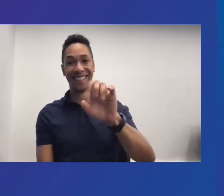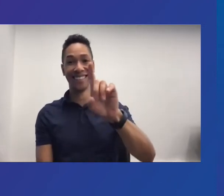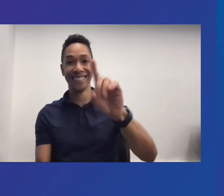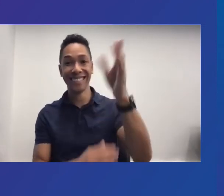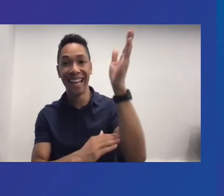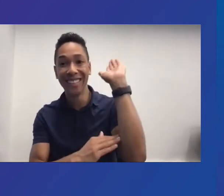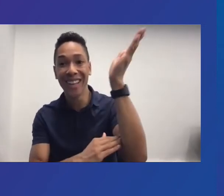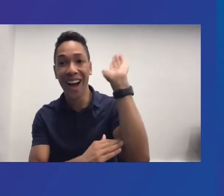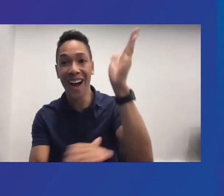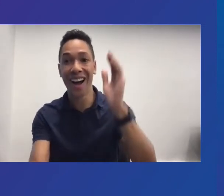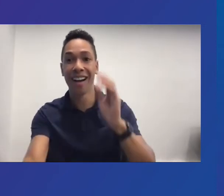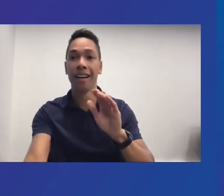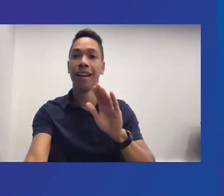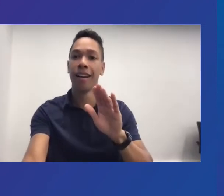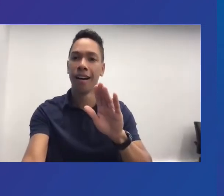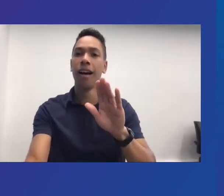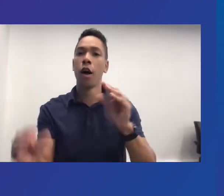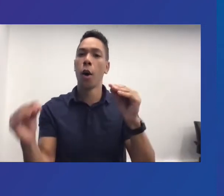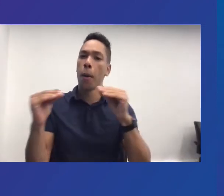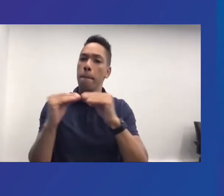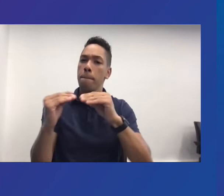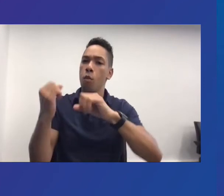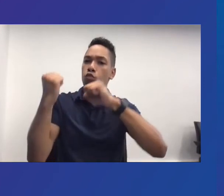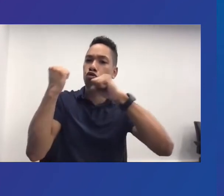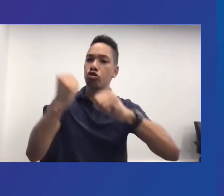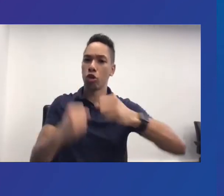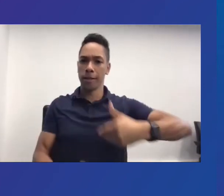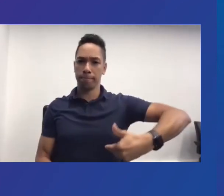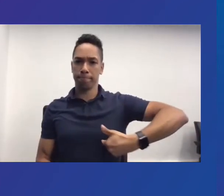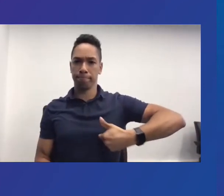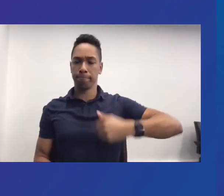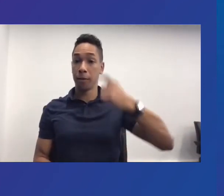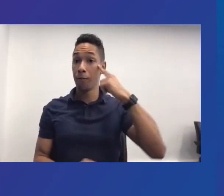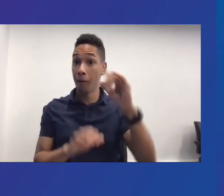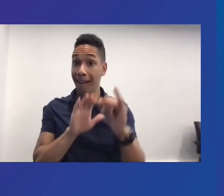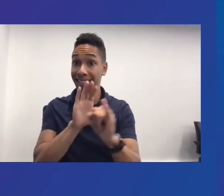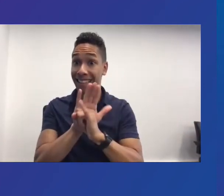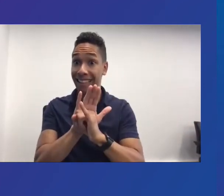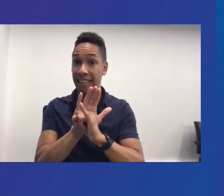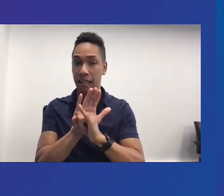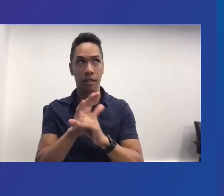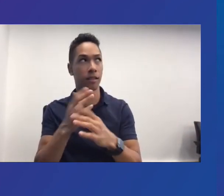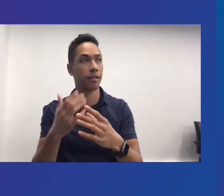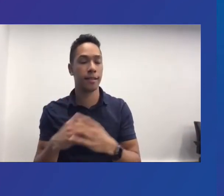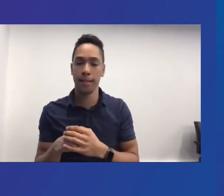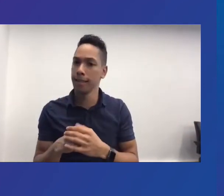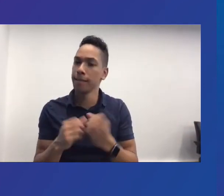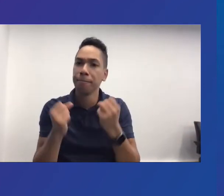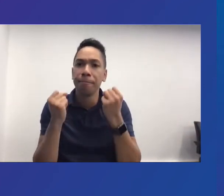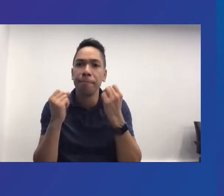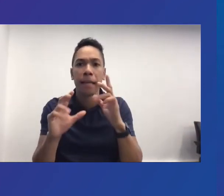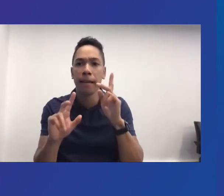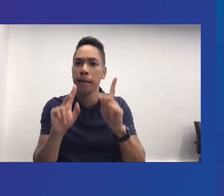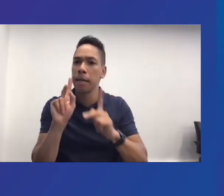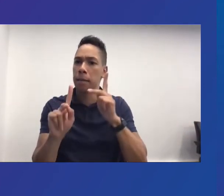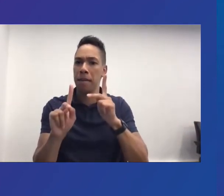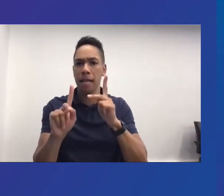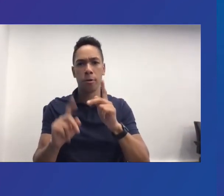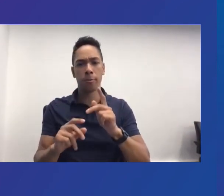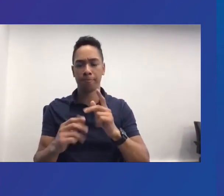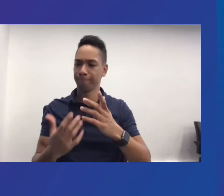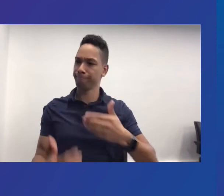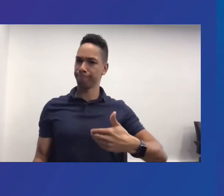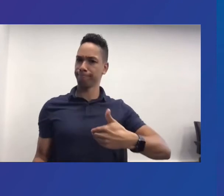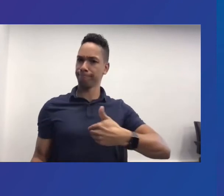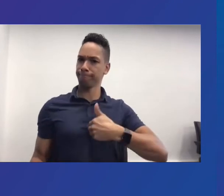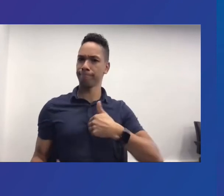stronger sense of identity, and because there's so much that knocks people off their sense of self